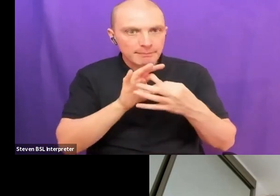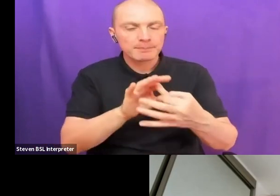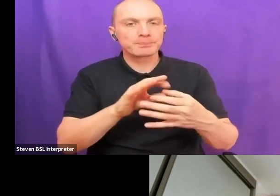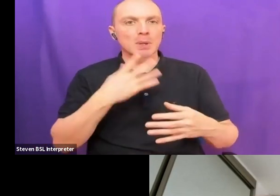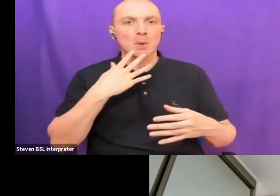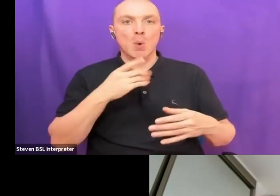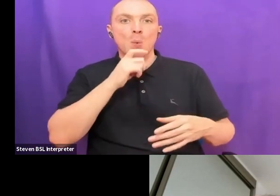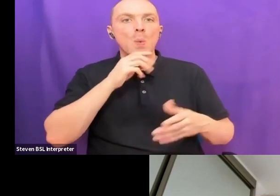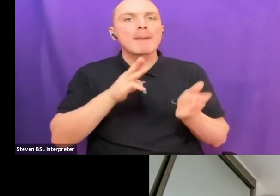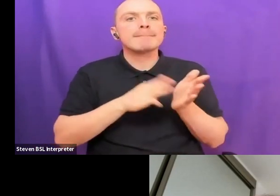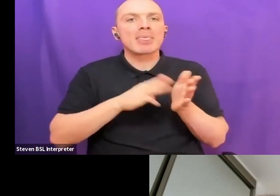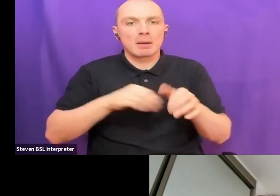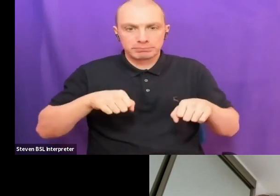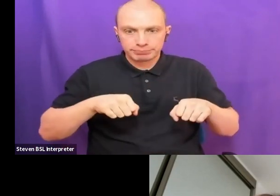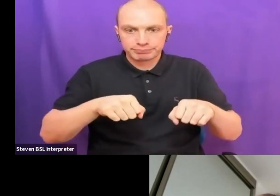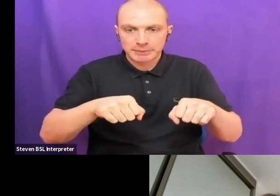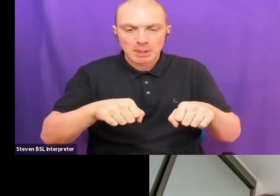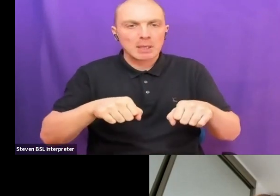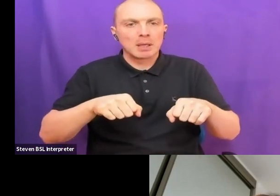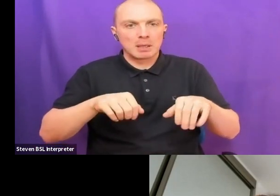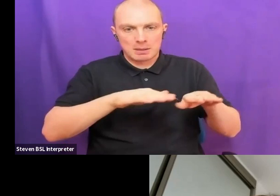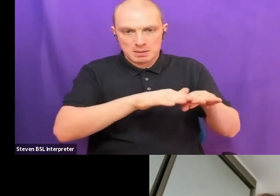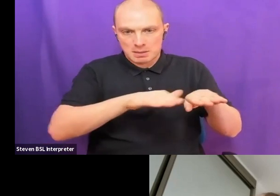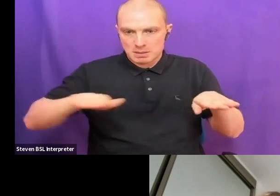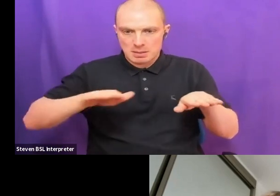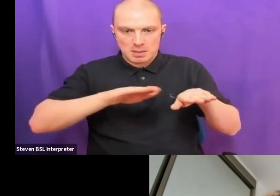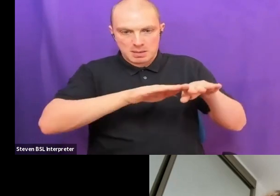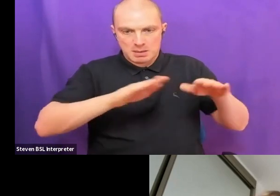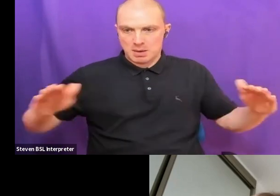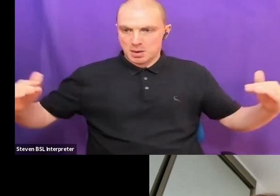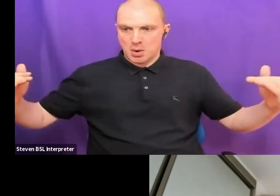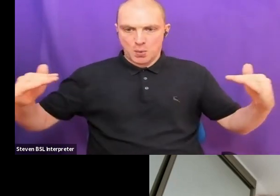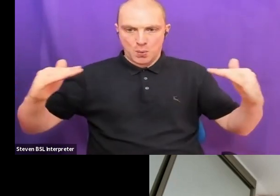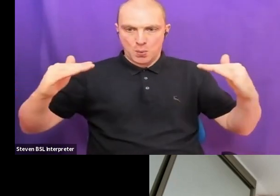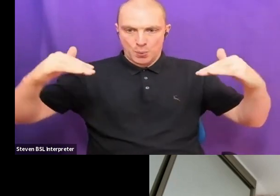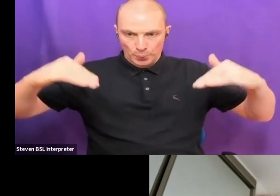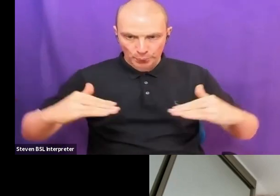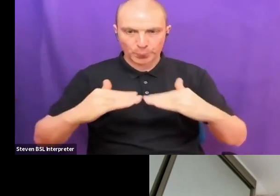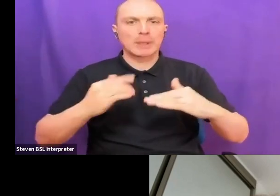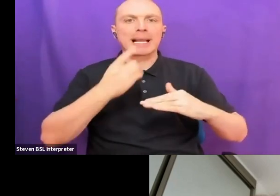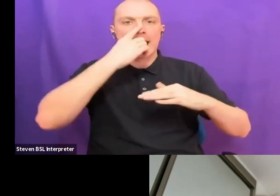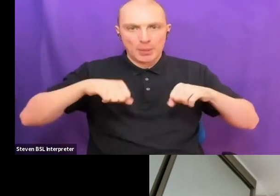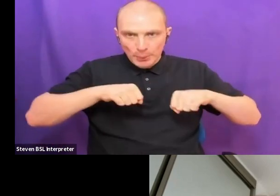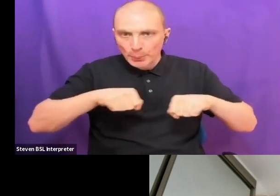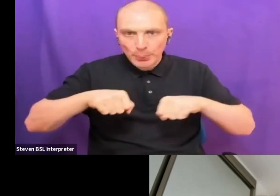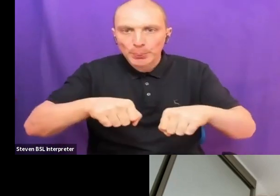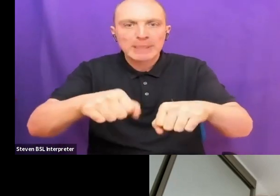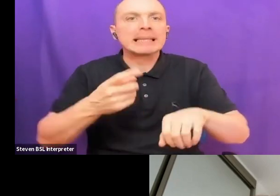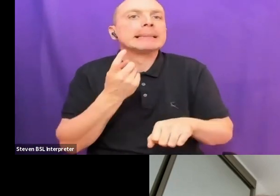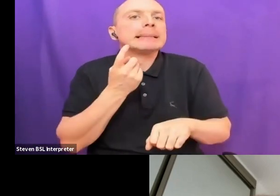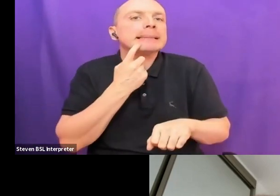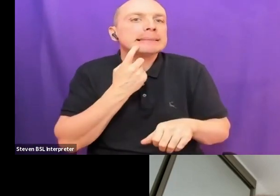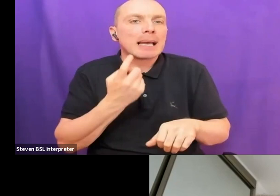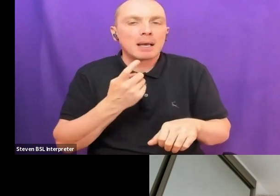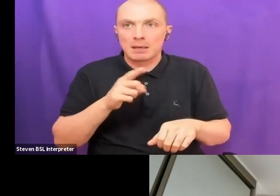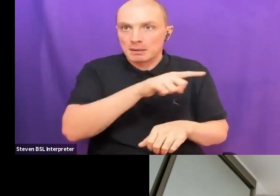wider, to shoppers laden with bags, and older people who are maybe just not as fleet of foot as they used to be.